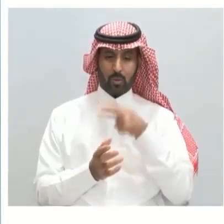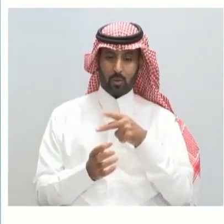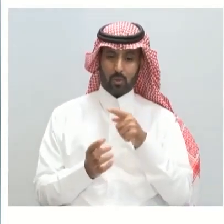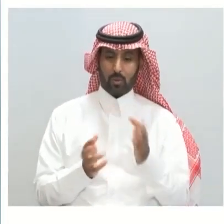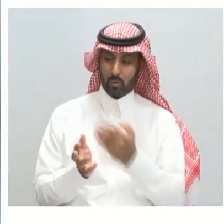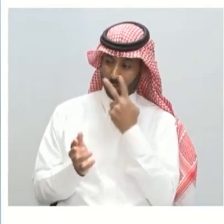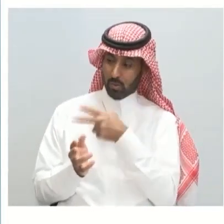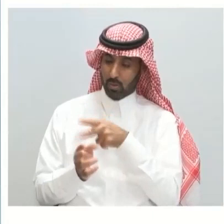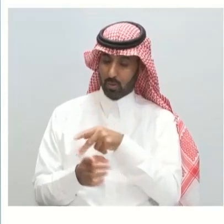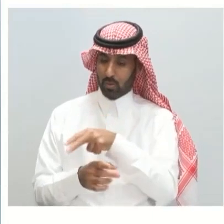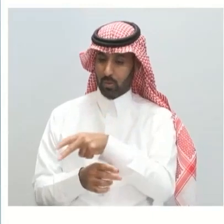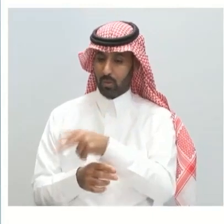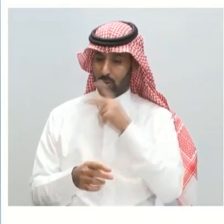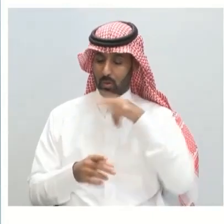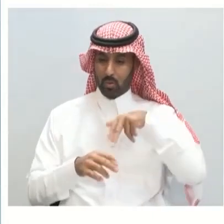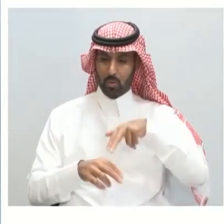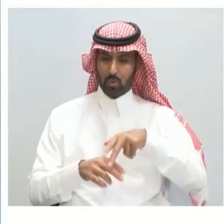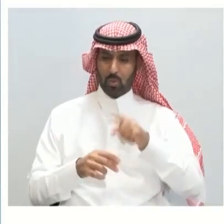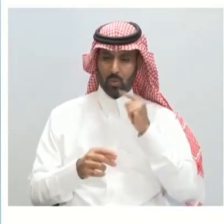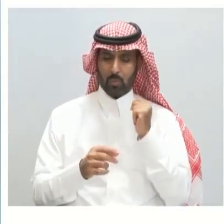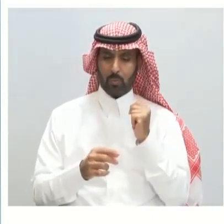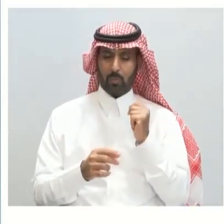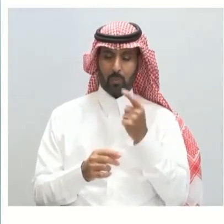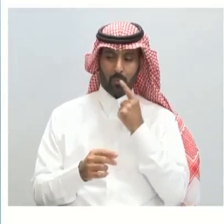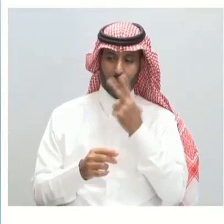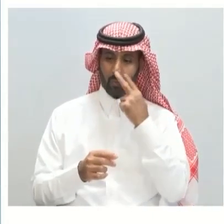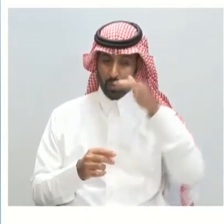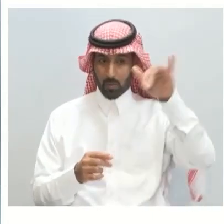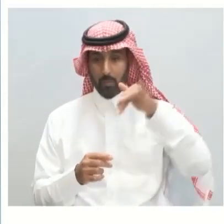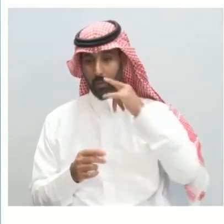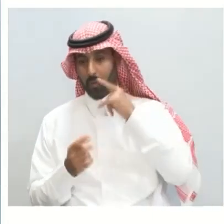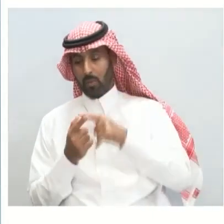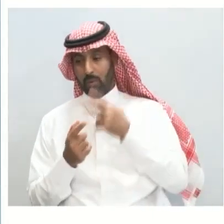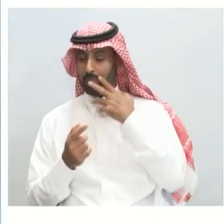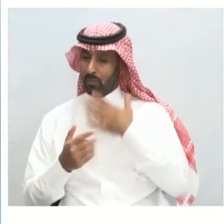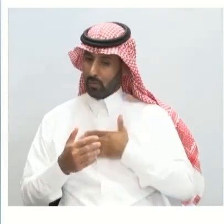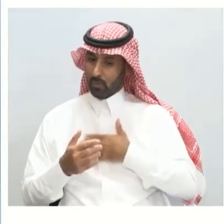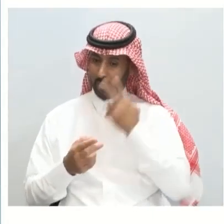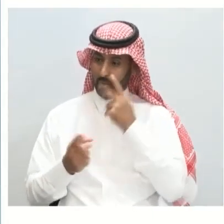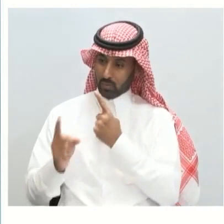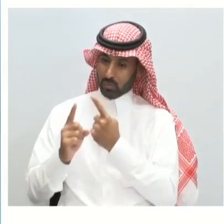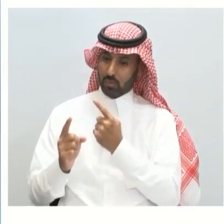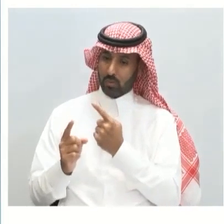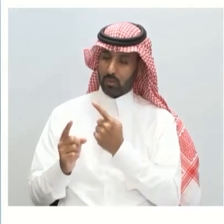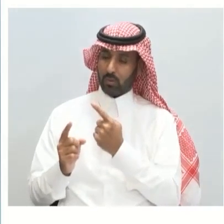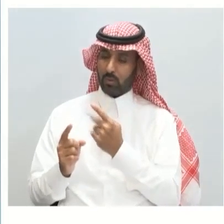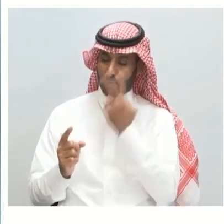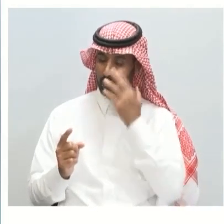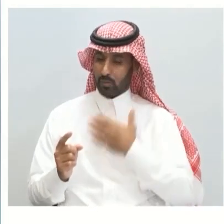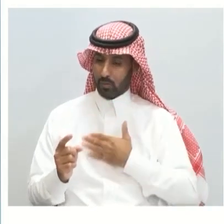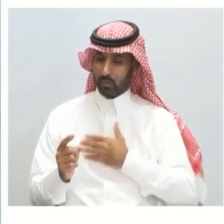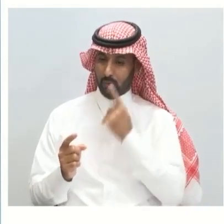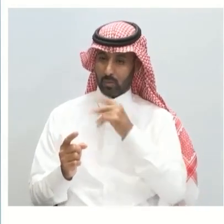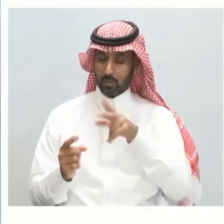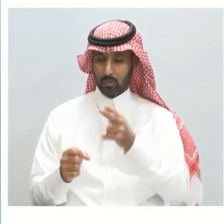them. They must have been on the road longer than expected. Welcome back. It's great to see you again, Mr. Ali. Mr. Ali, thank you. Good to